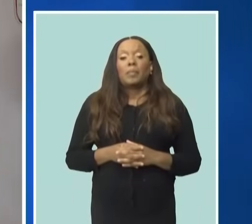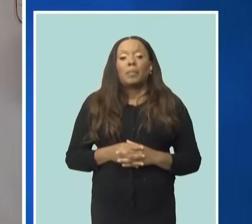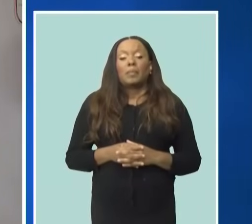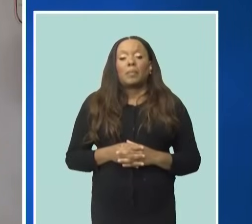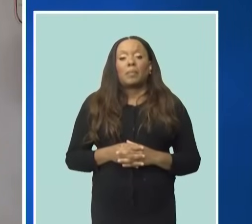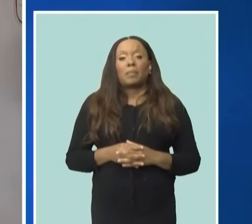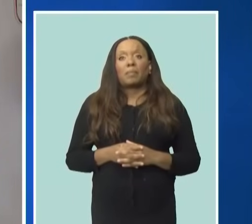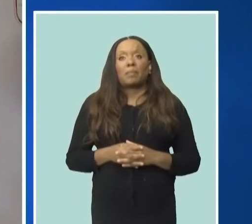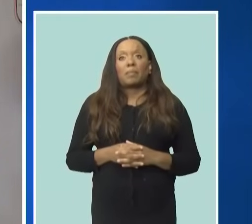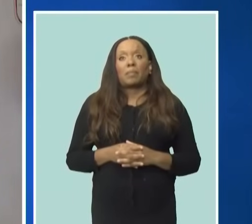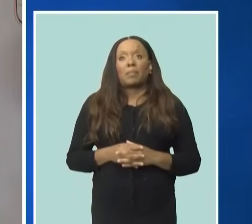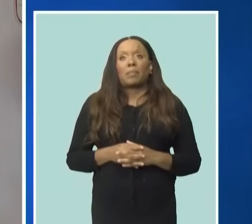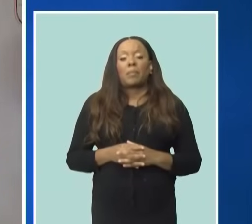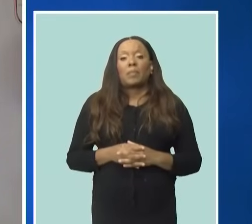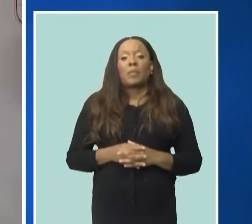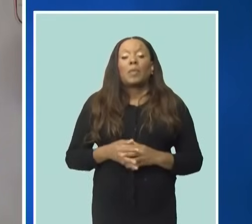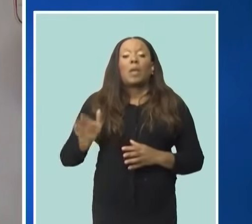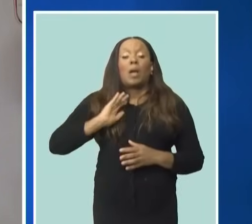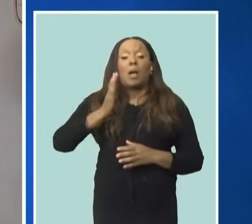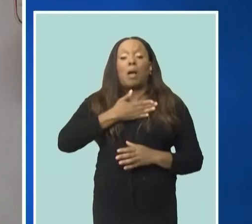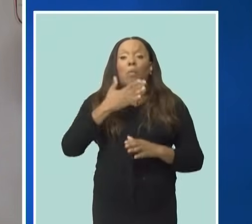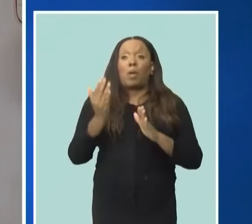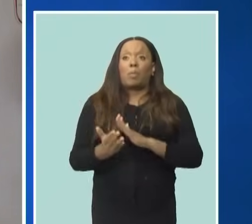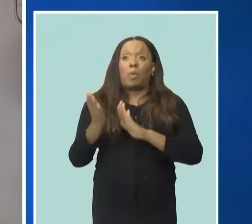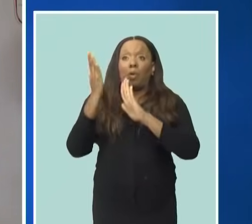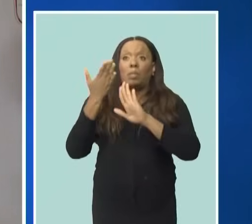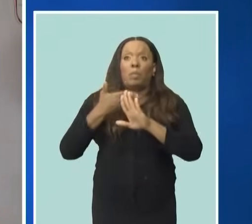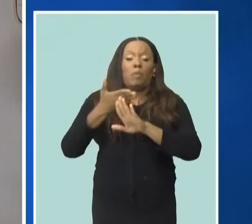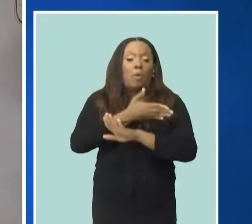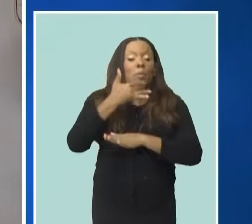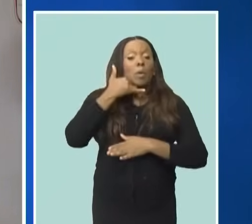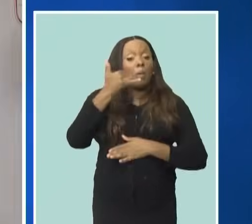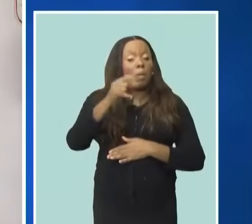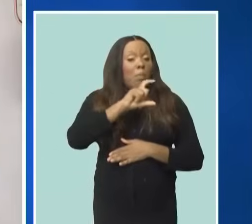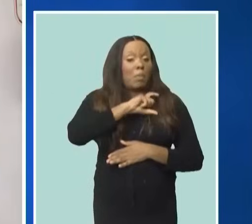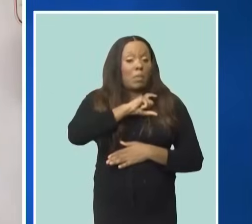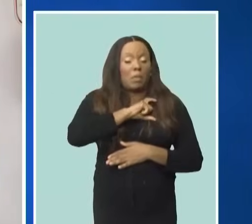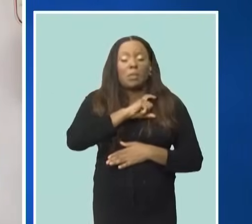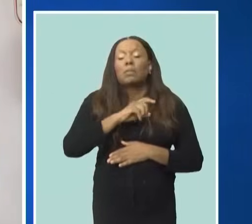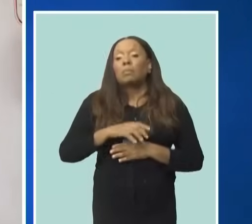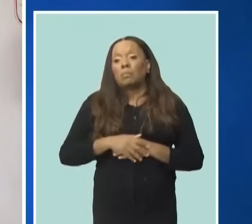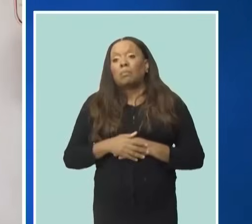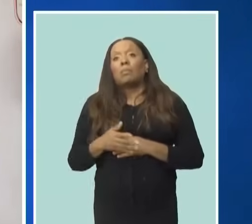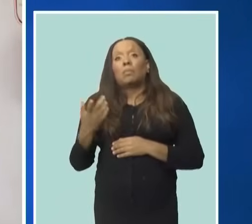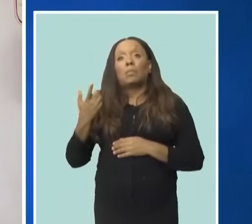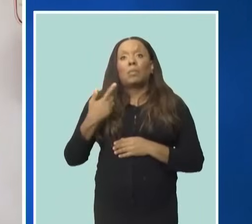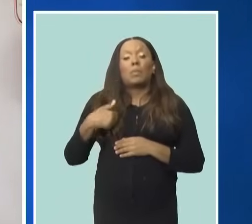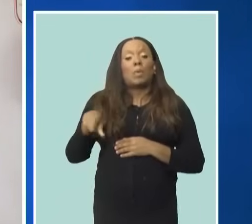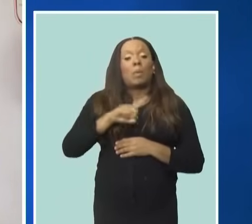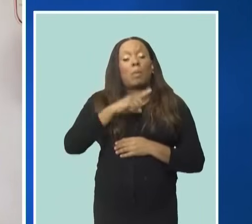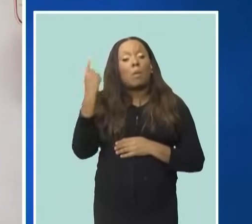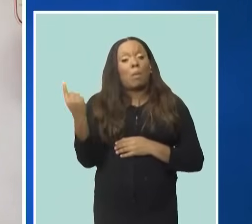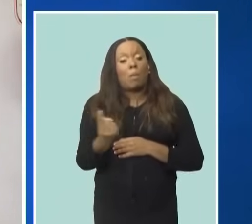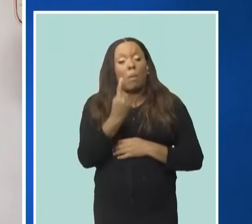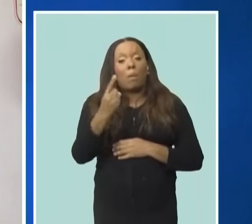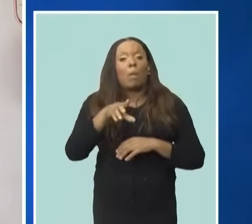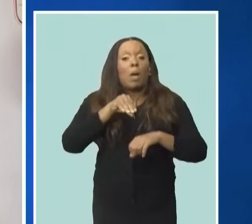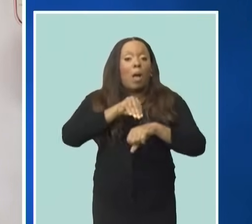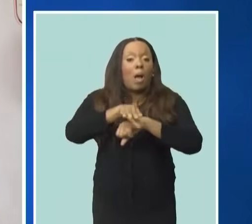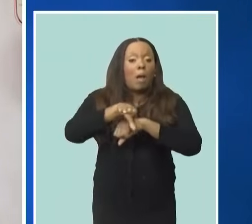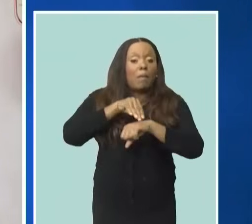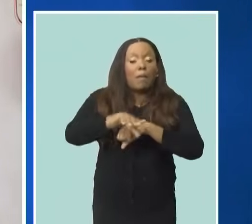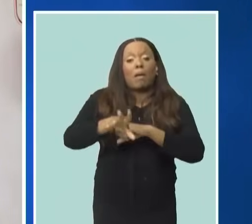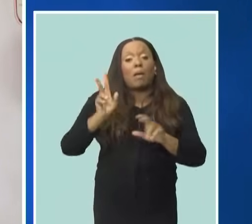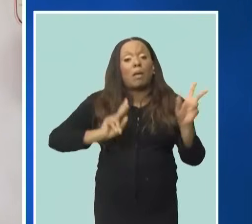to law enforcement will be very much similar to what we do as an organization in advising the